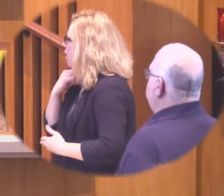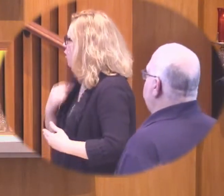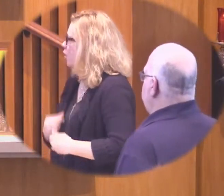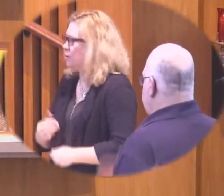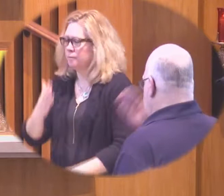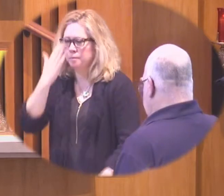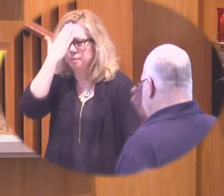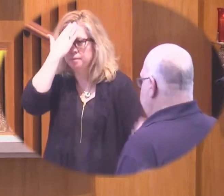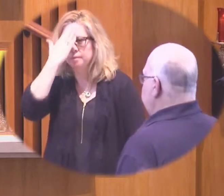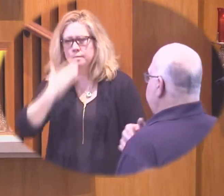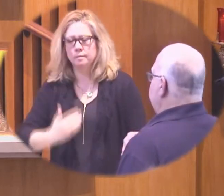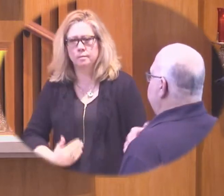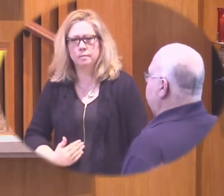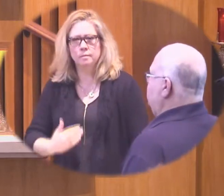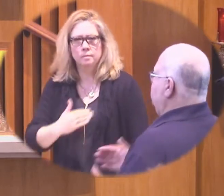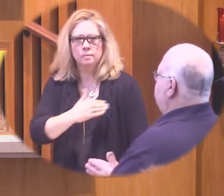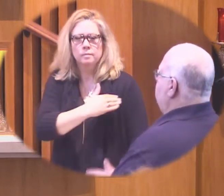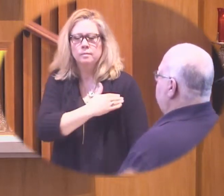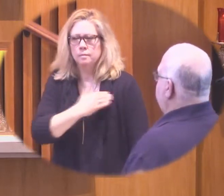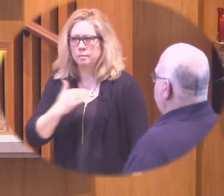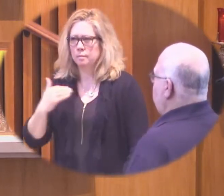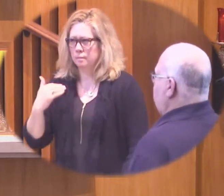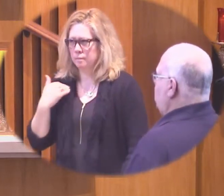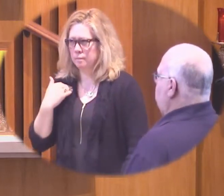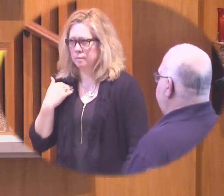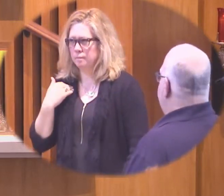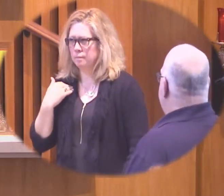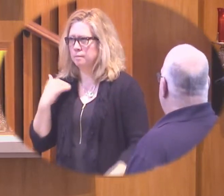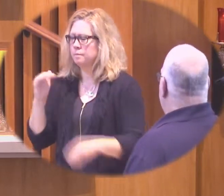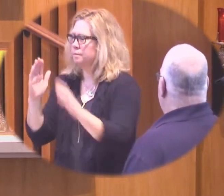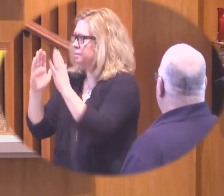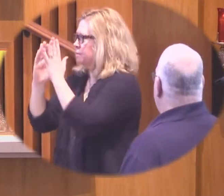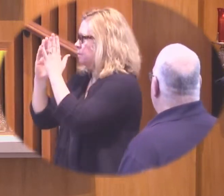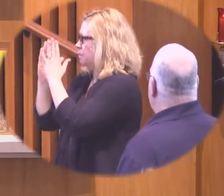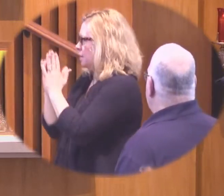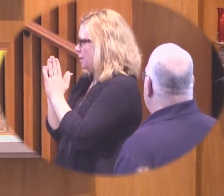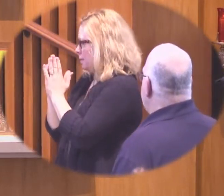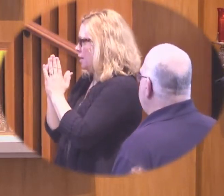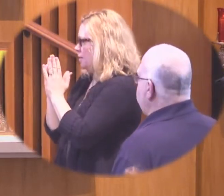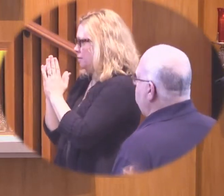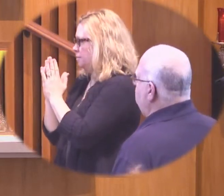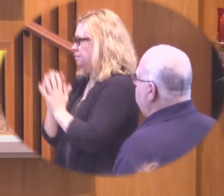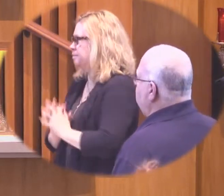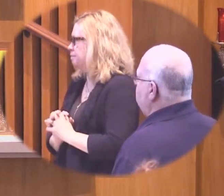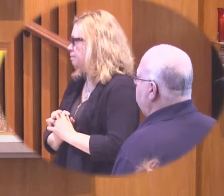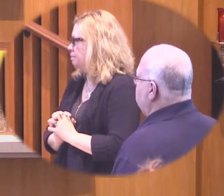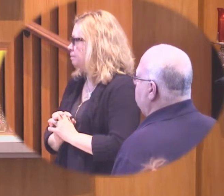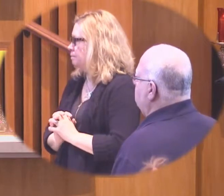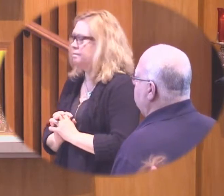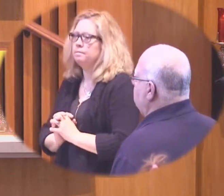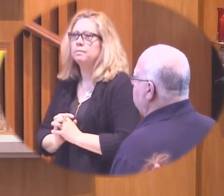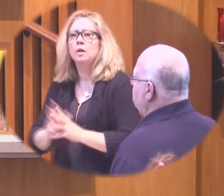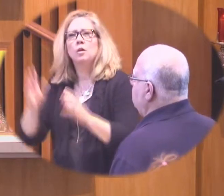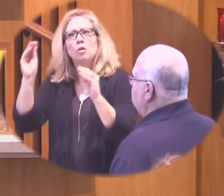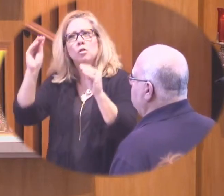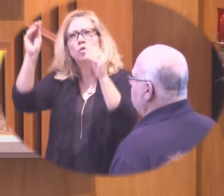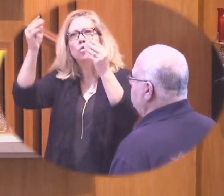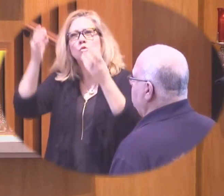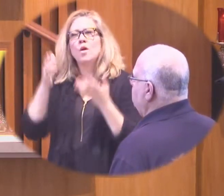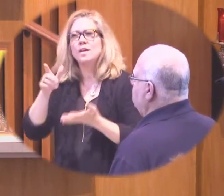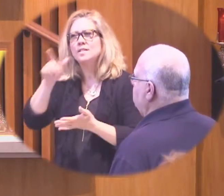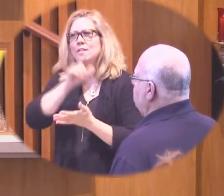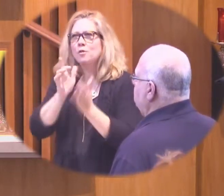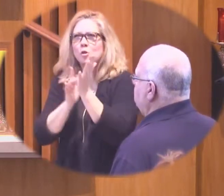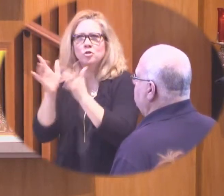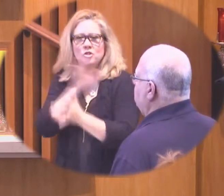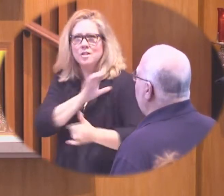In the name of the Father, and of the Son, and of the Holy Spirit. Amen. The grace of our